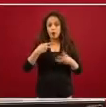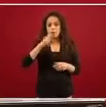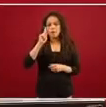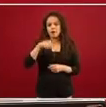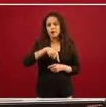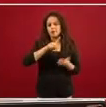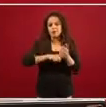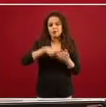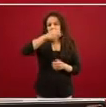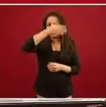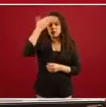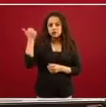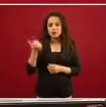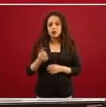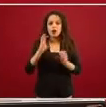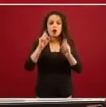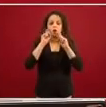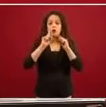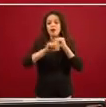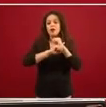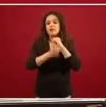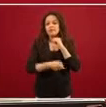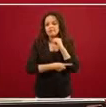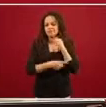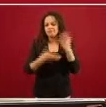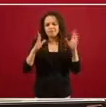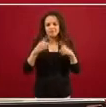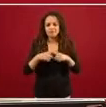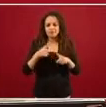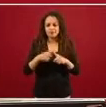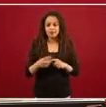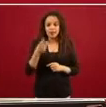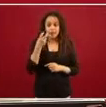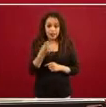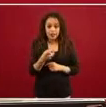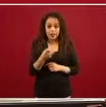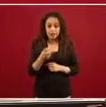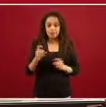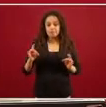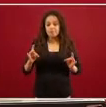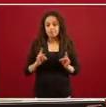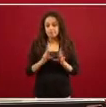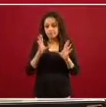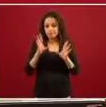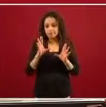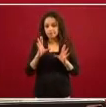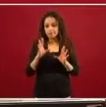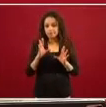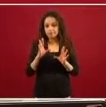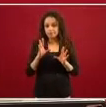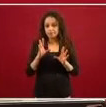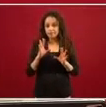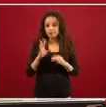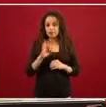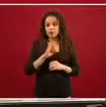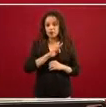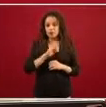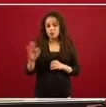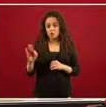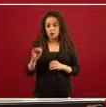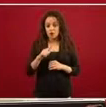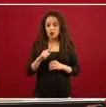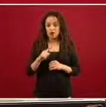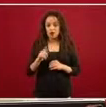you are at risk of being diabetic without even knowing it, or if you're a pregnant woman, then it